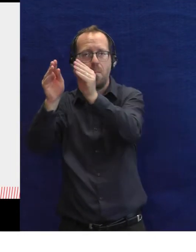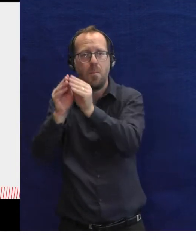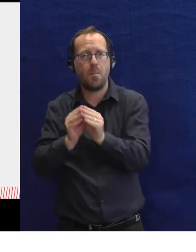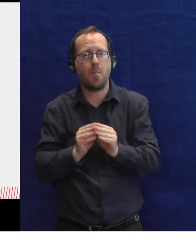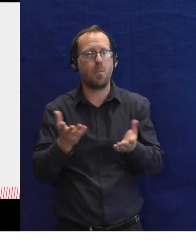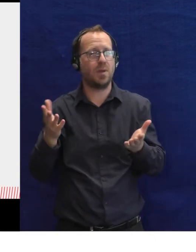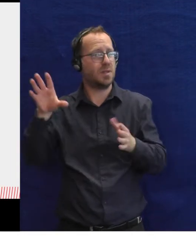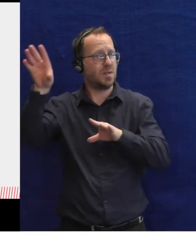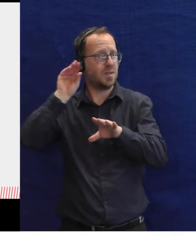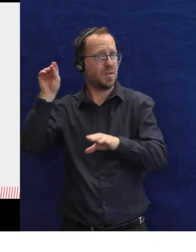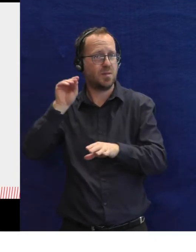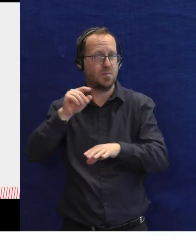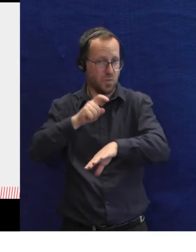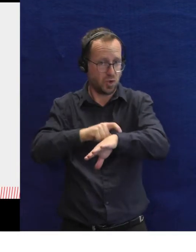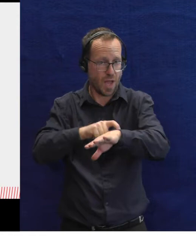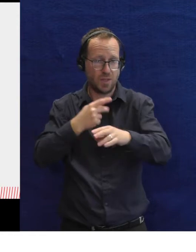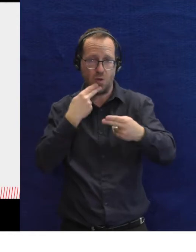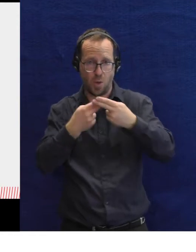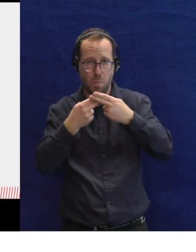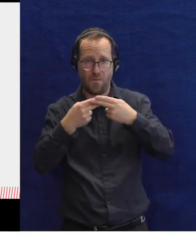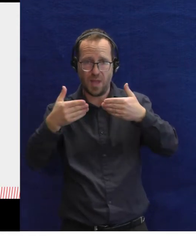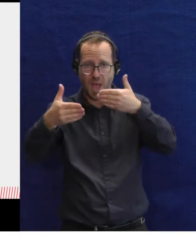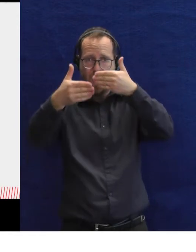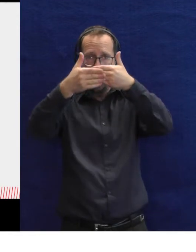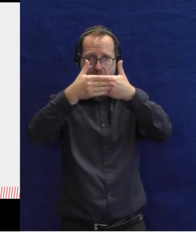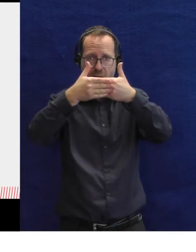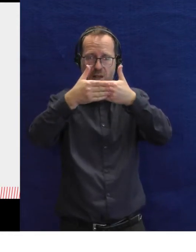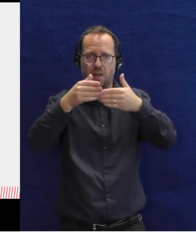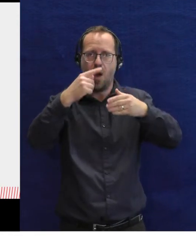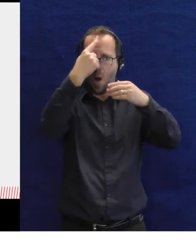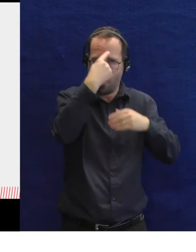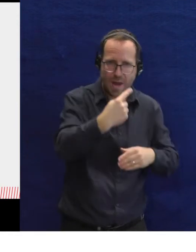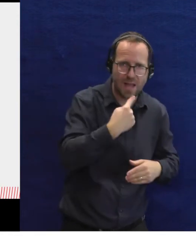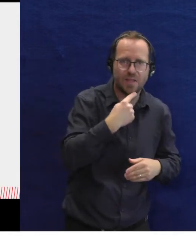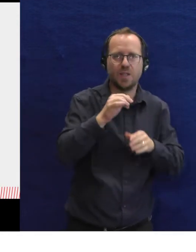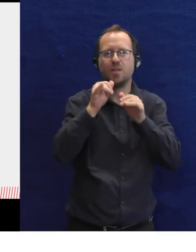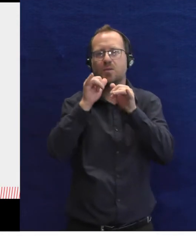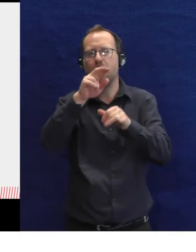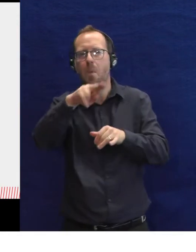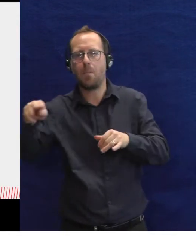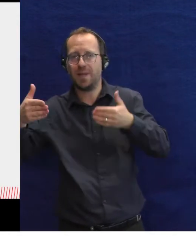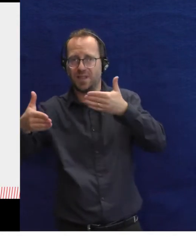the expert has information about how it fits in the